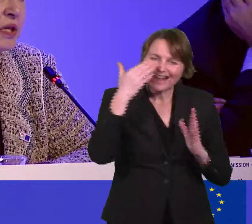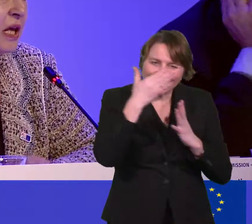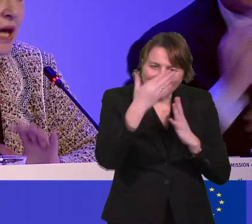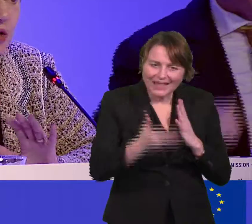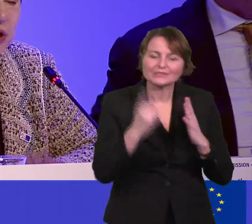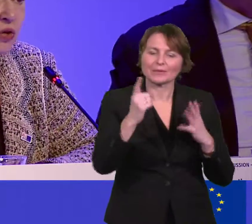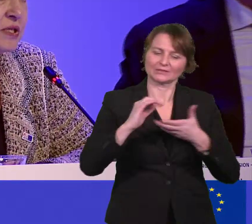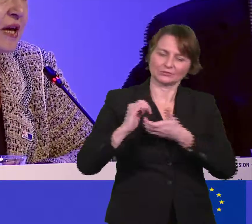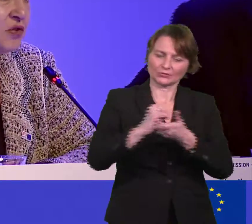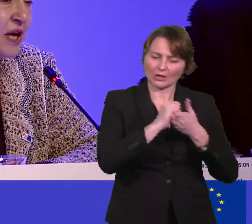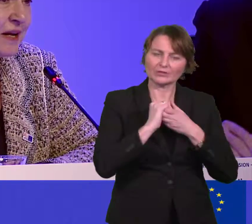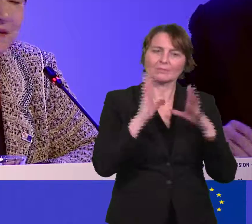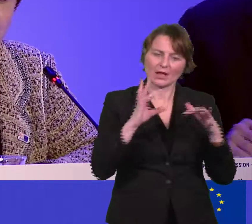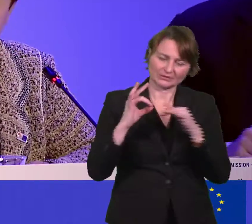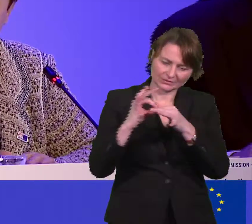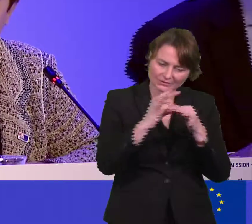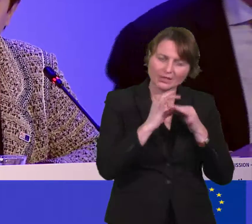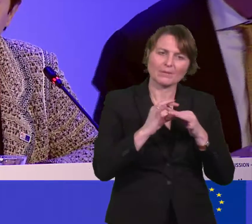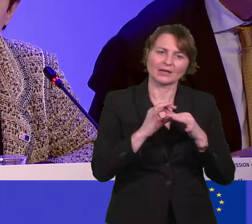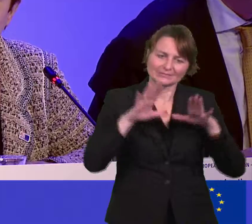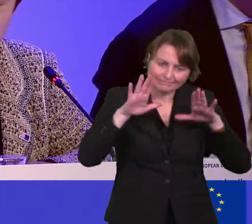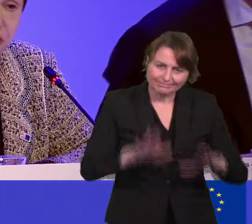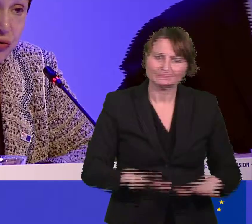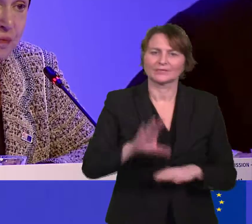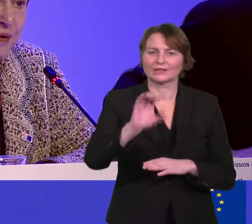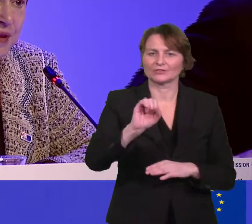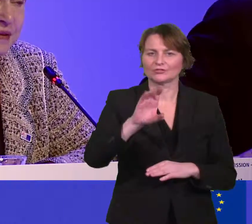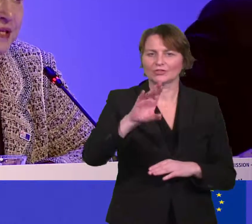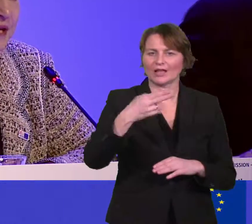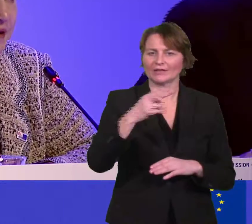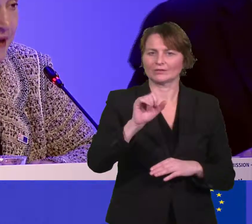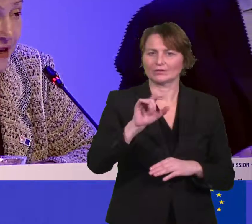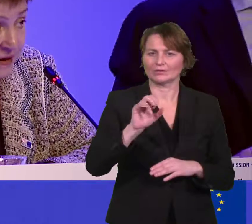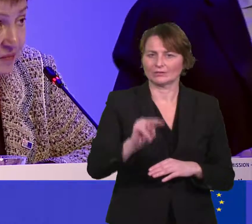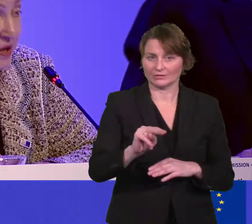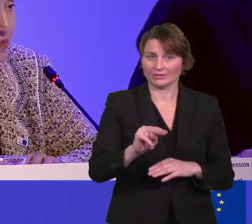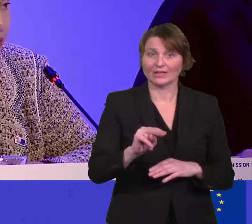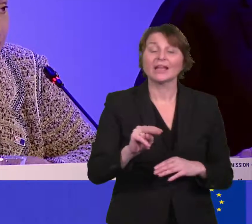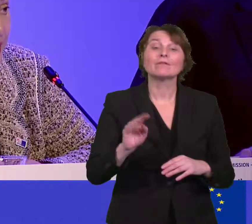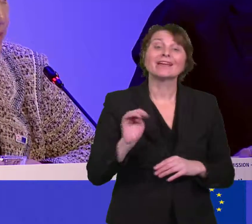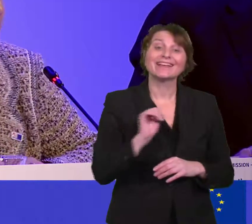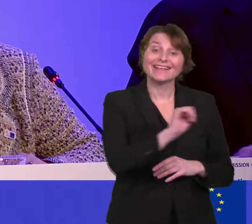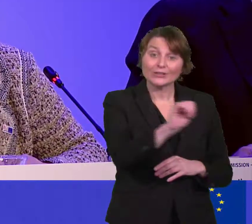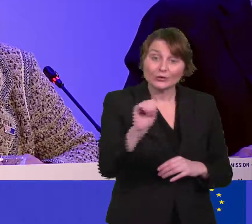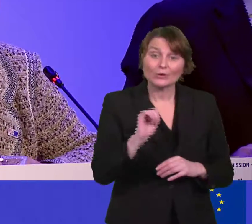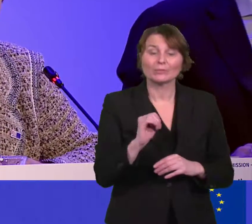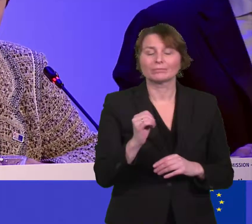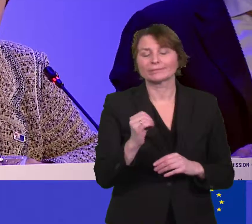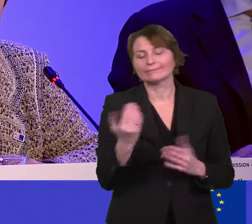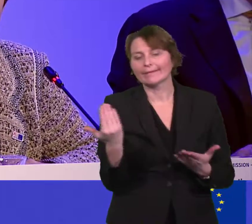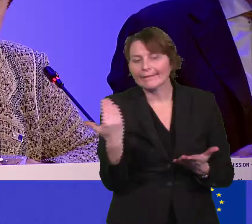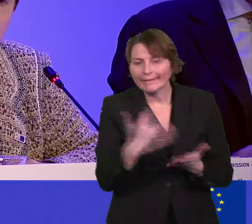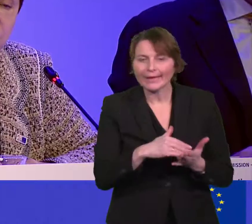our unity, and we need to save Schengen. Because a Europe that is again being broken up